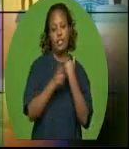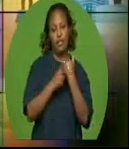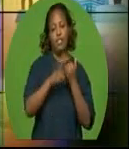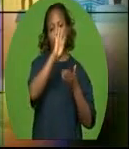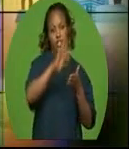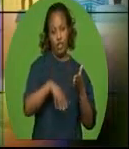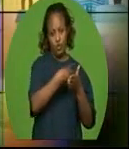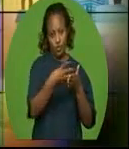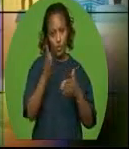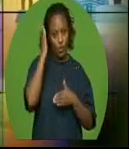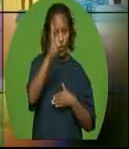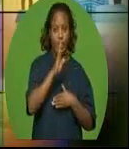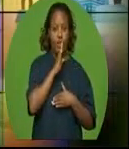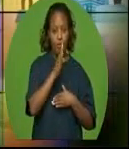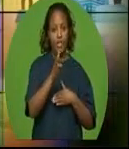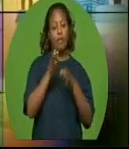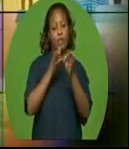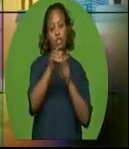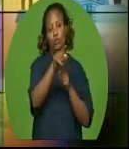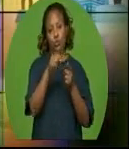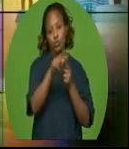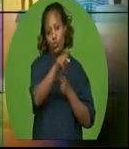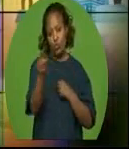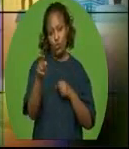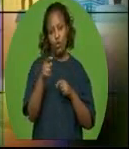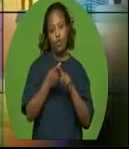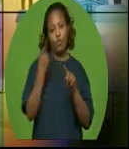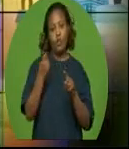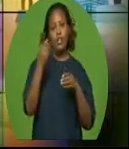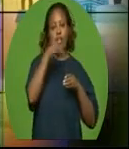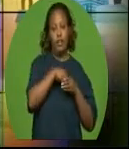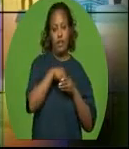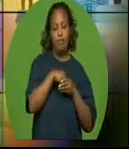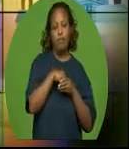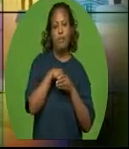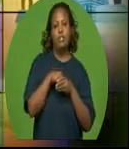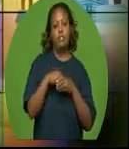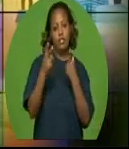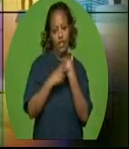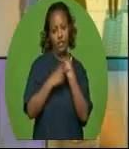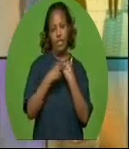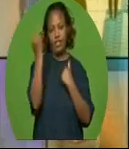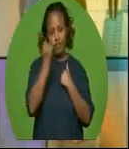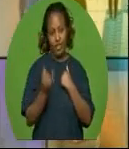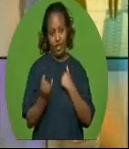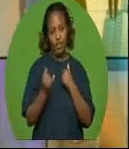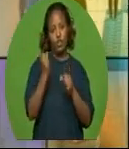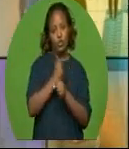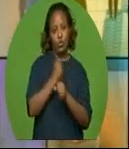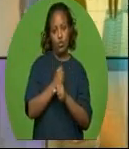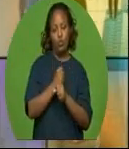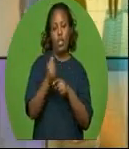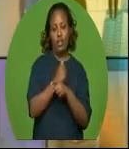hypothetical saving schedule will be presented to you for the income saving figures. Do